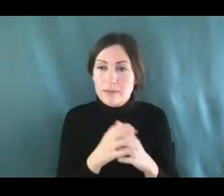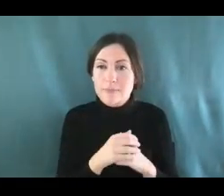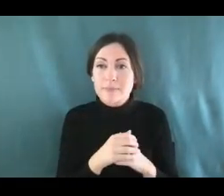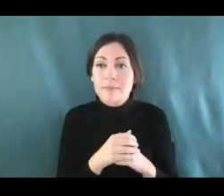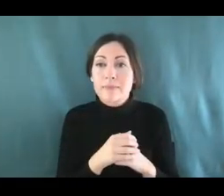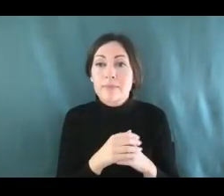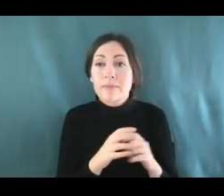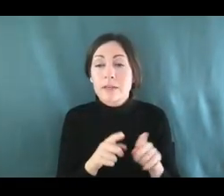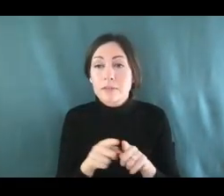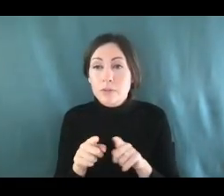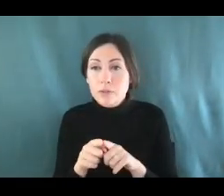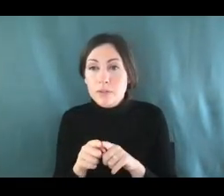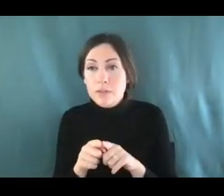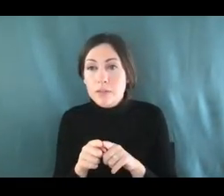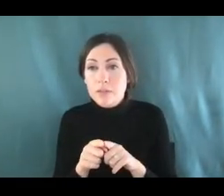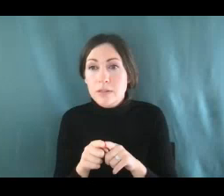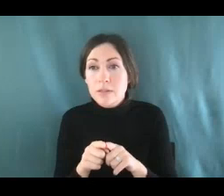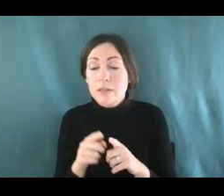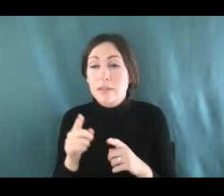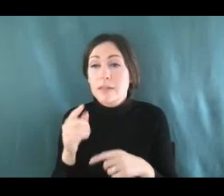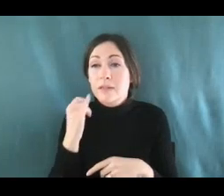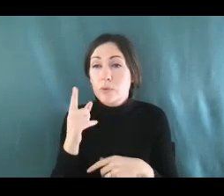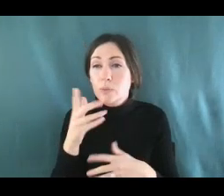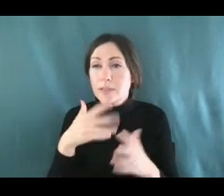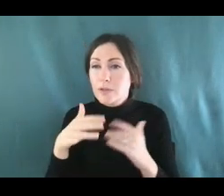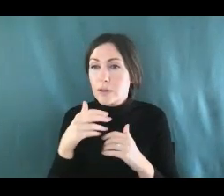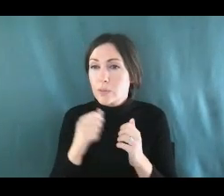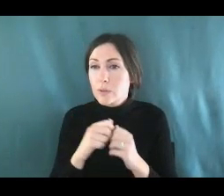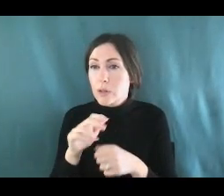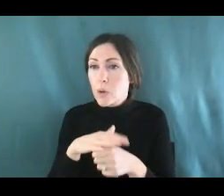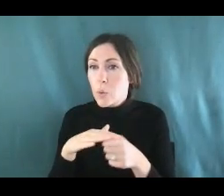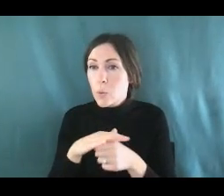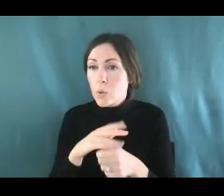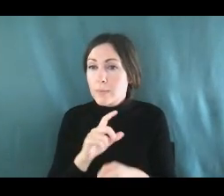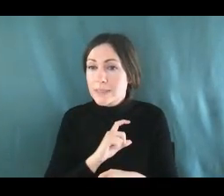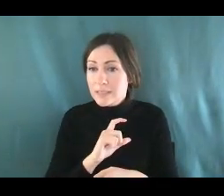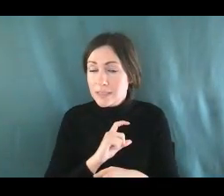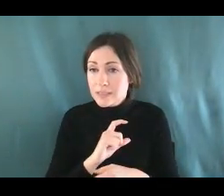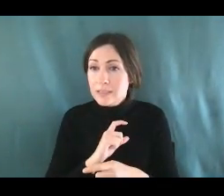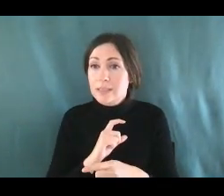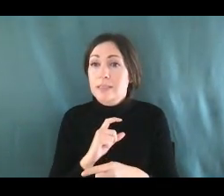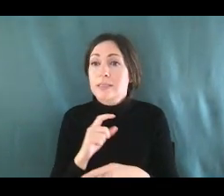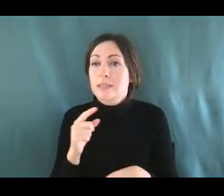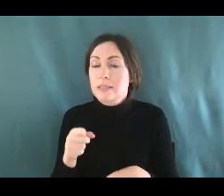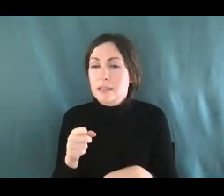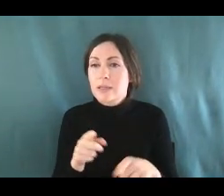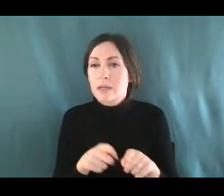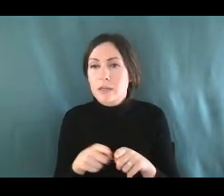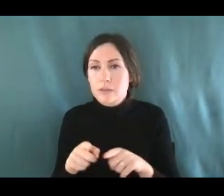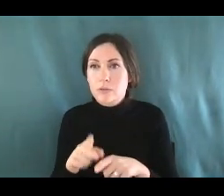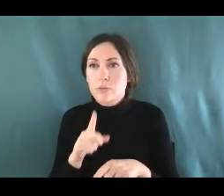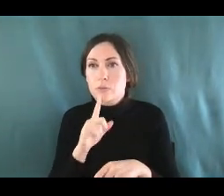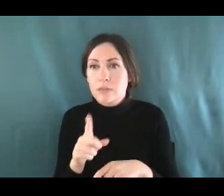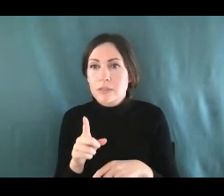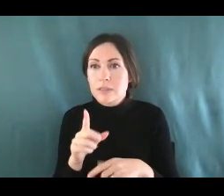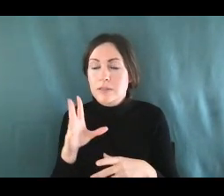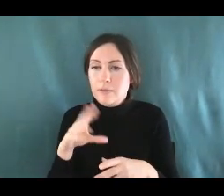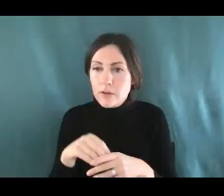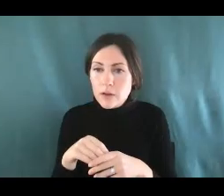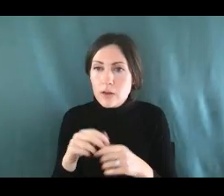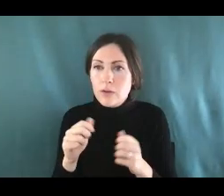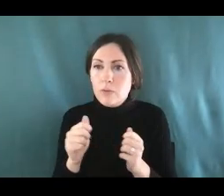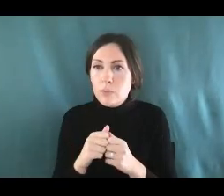Additionally, if you interact with any of the local law enforcement, they also are very engaged